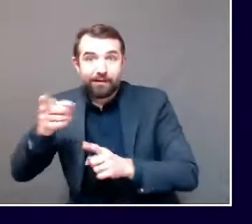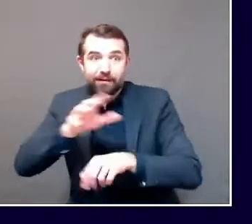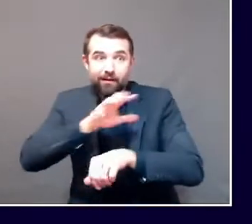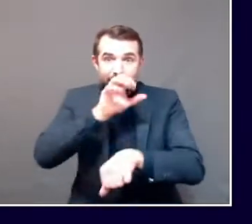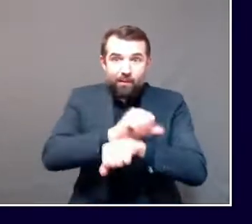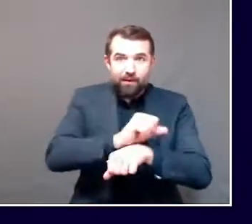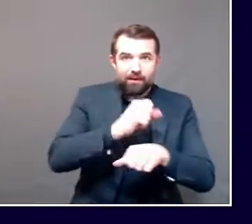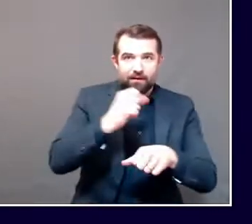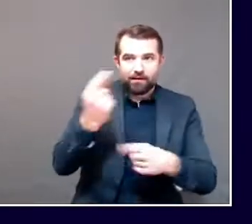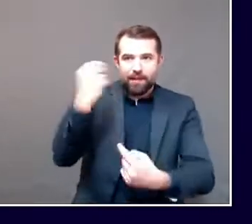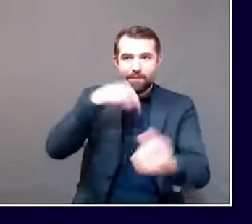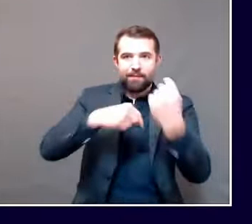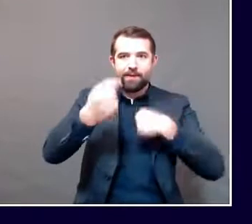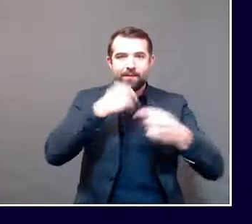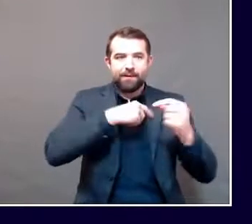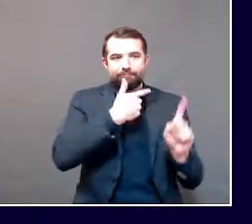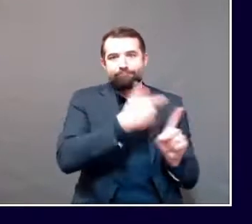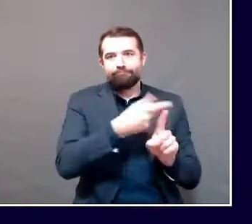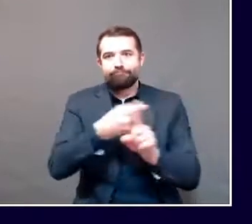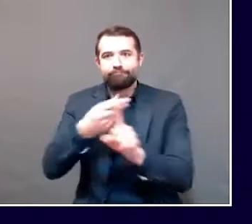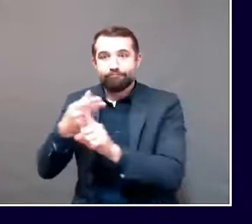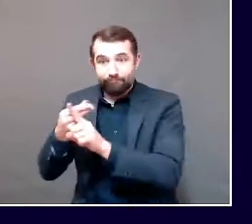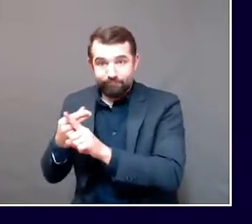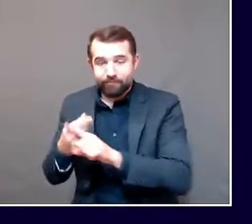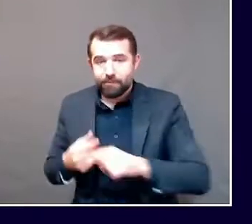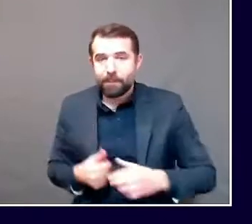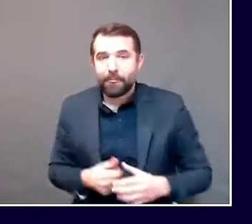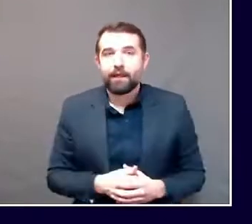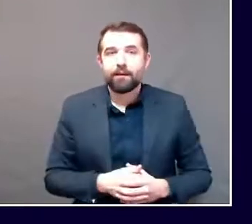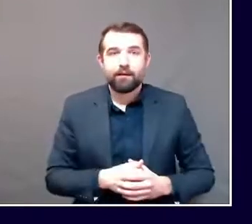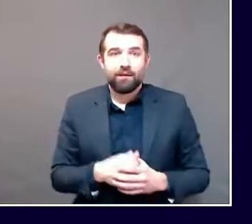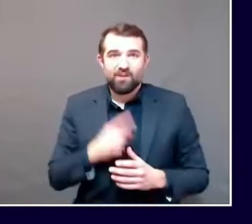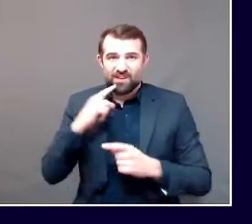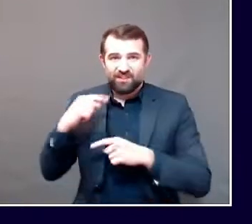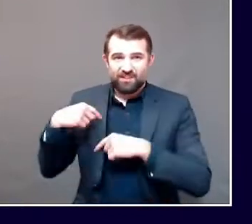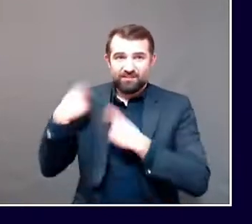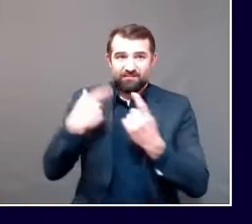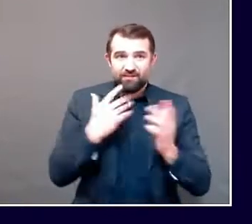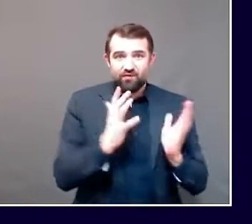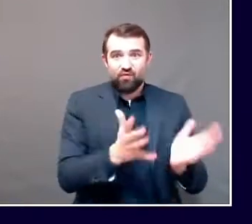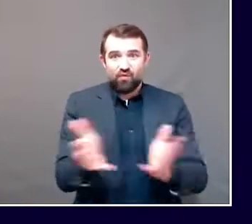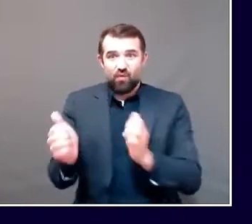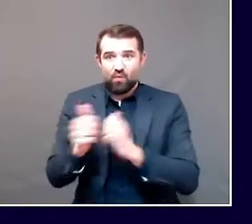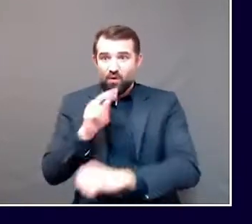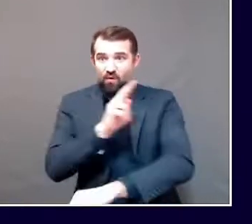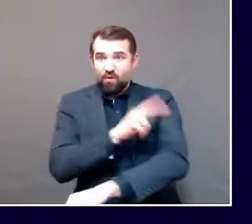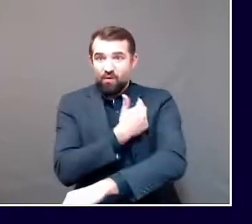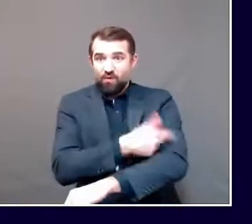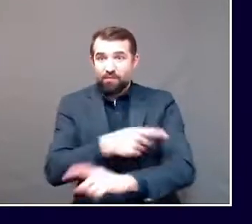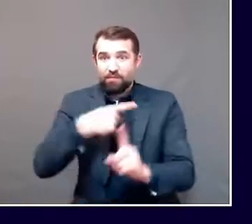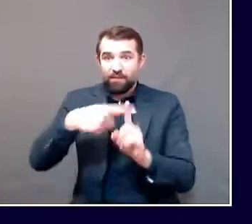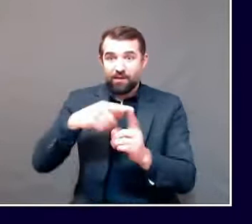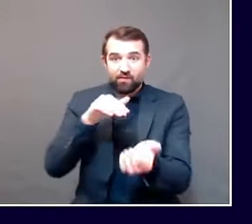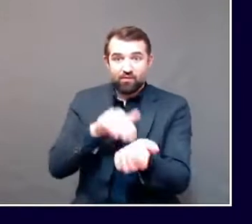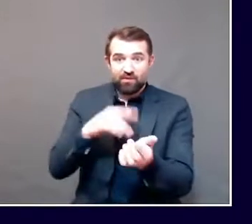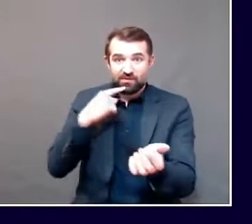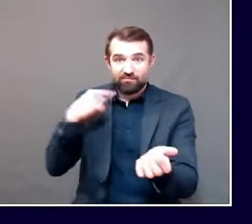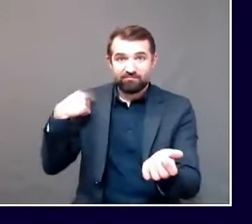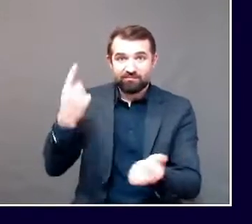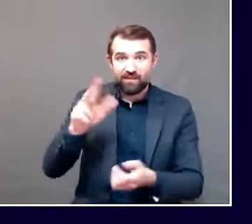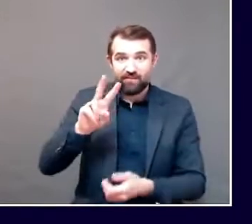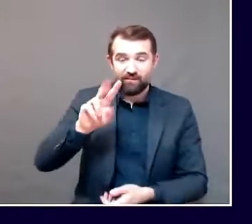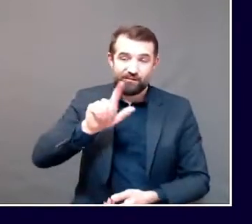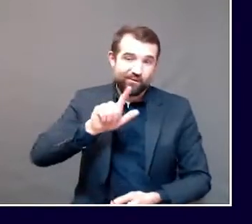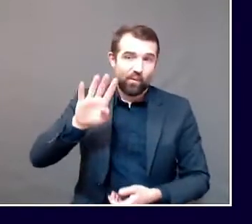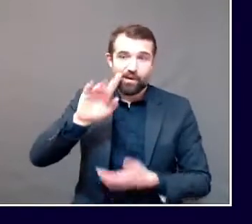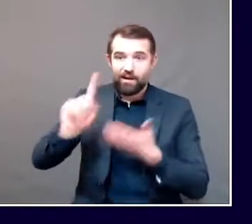in conversations with hospitals as well as providers in the recent 24 hours rather, we do know that those plans are